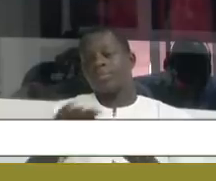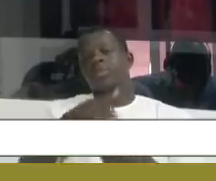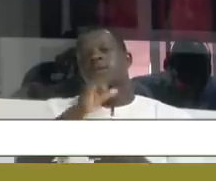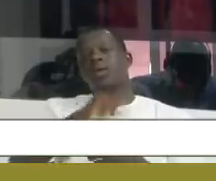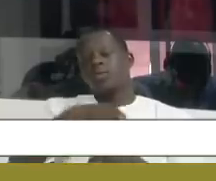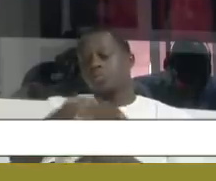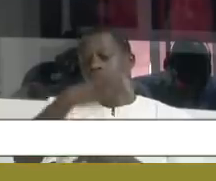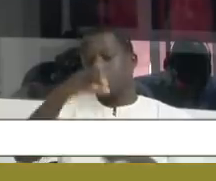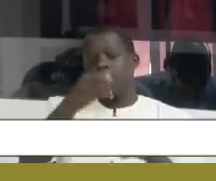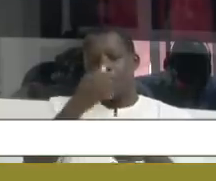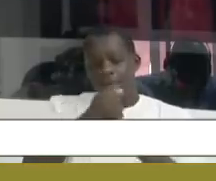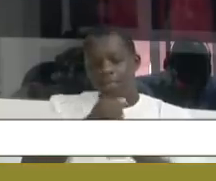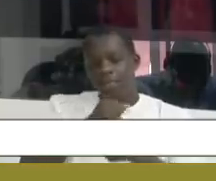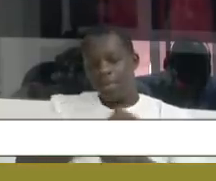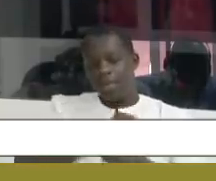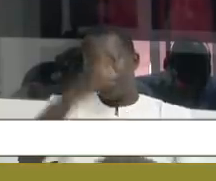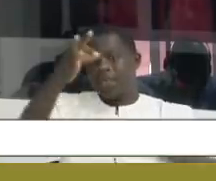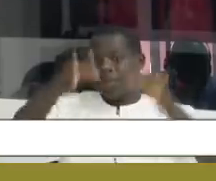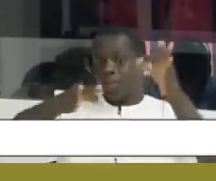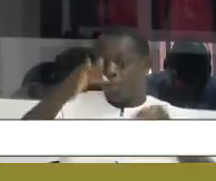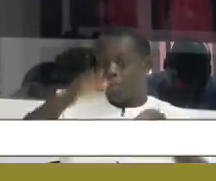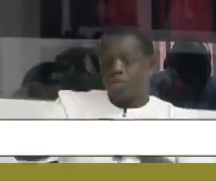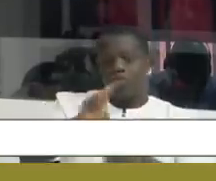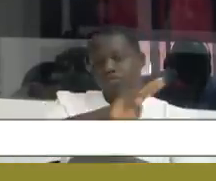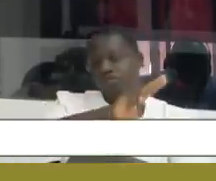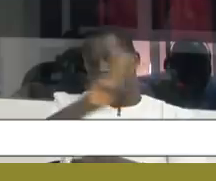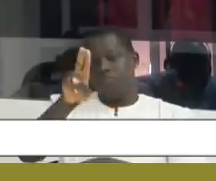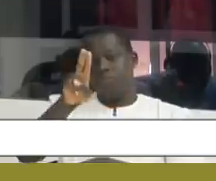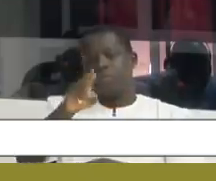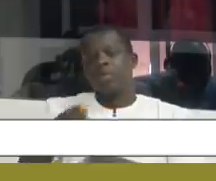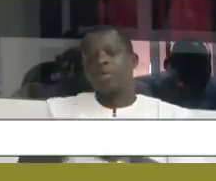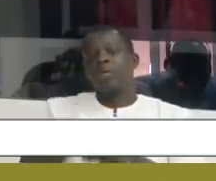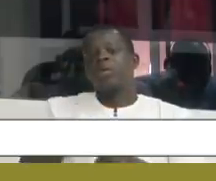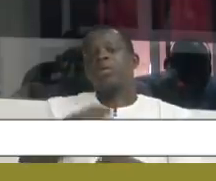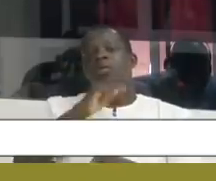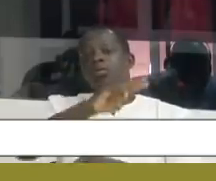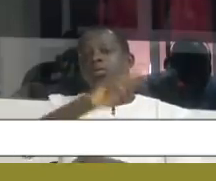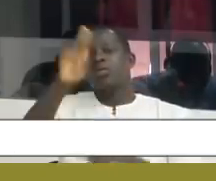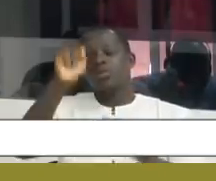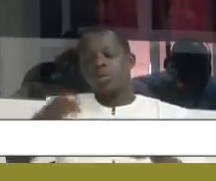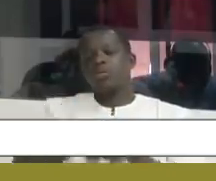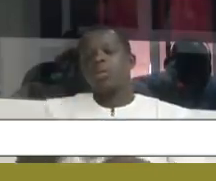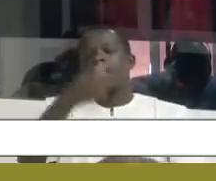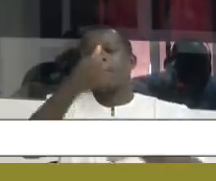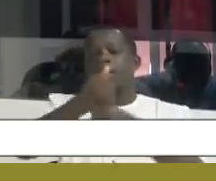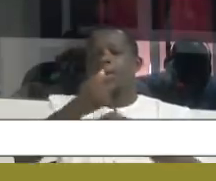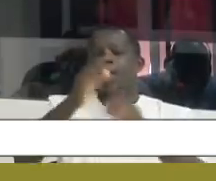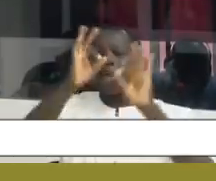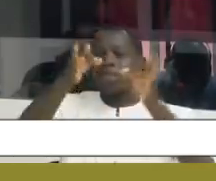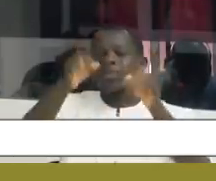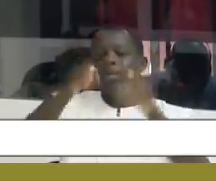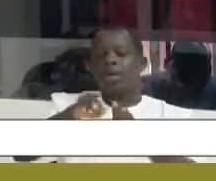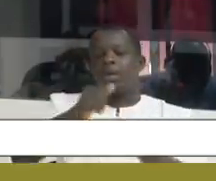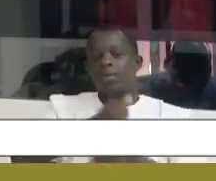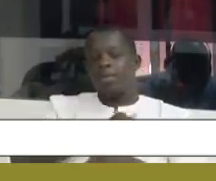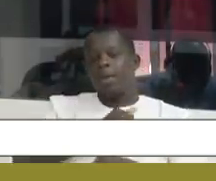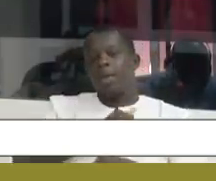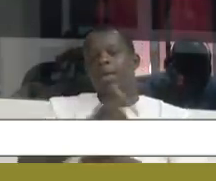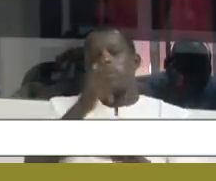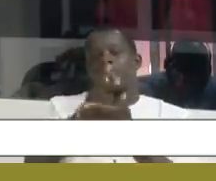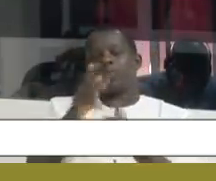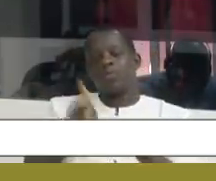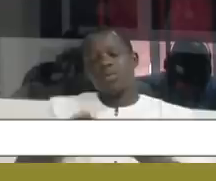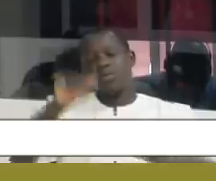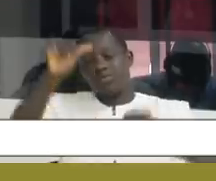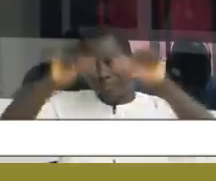characterizing your testimony as it is. But, sir, you are not supposed to characterize my evidence. You are supposed to present it, analyze